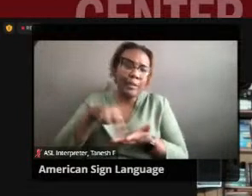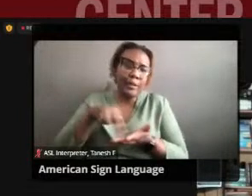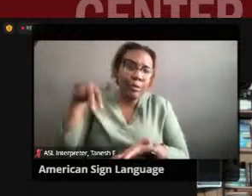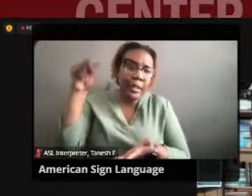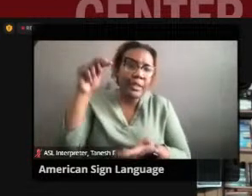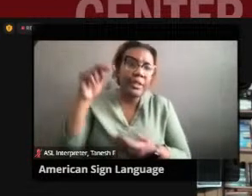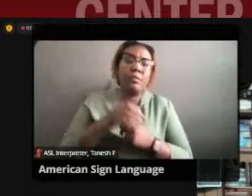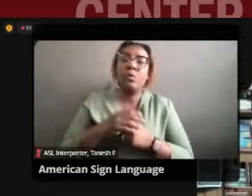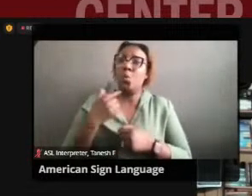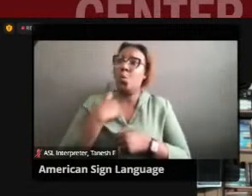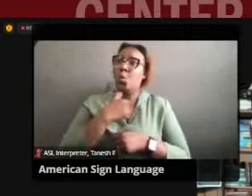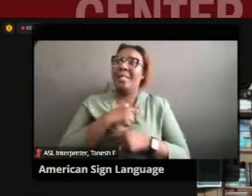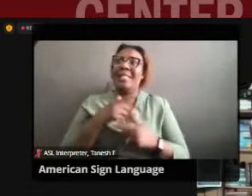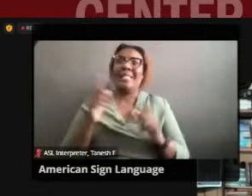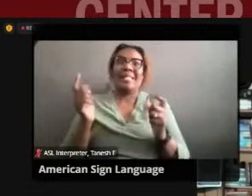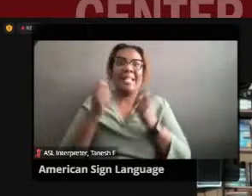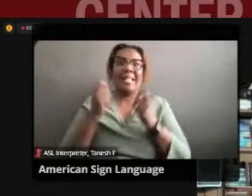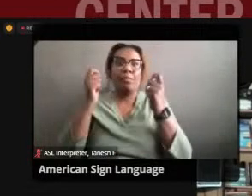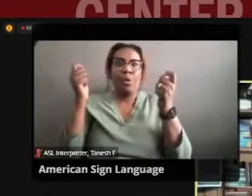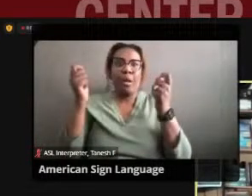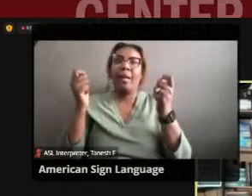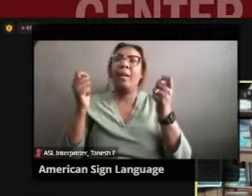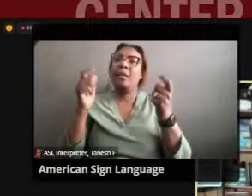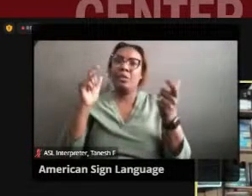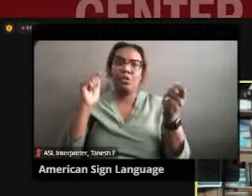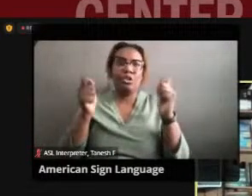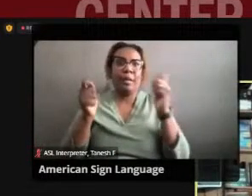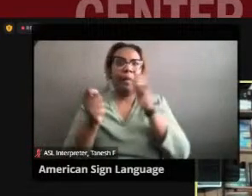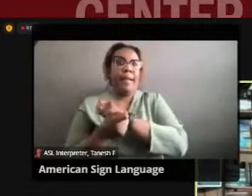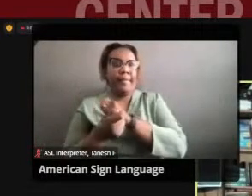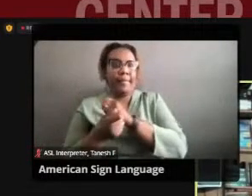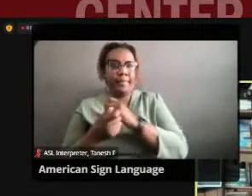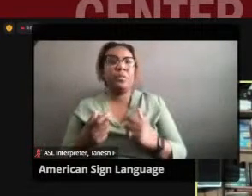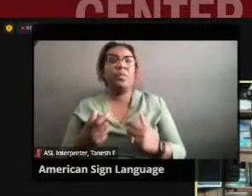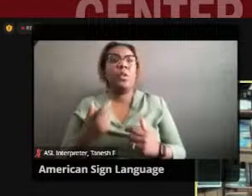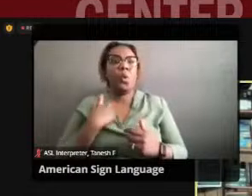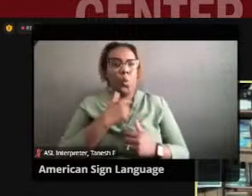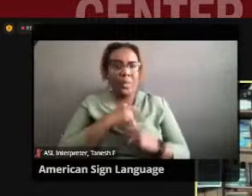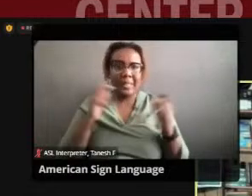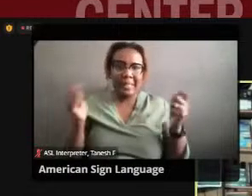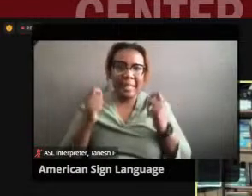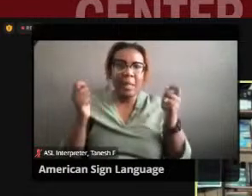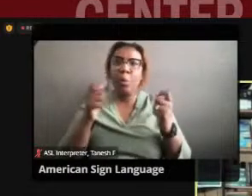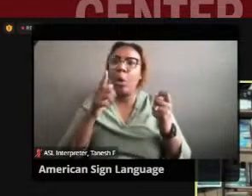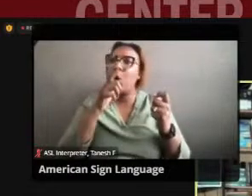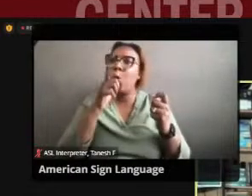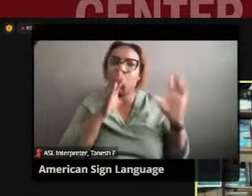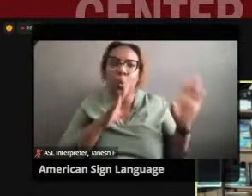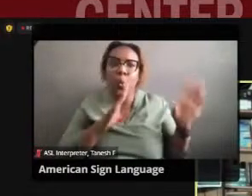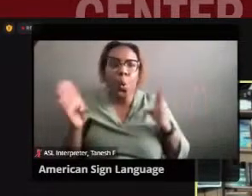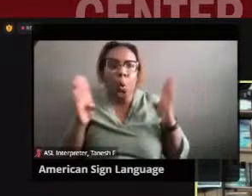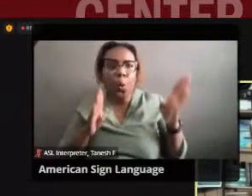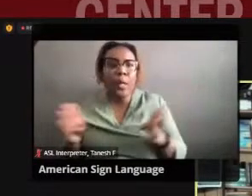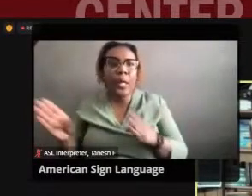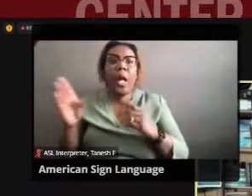movements of liberation. We celebrate our organizers and leaders.